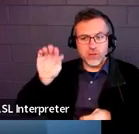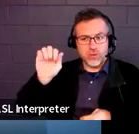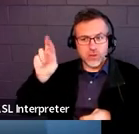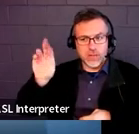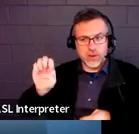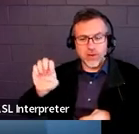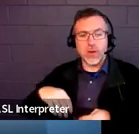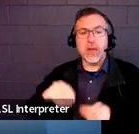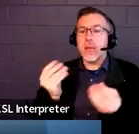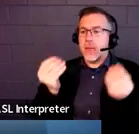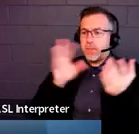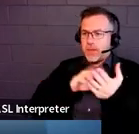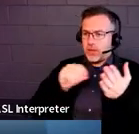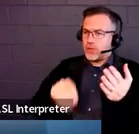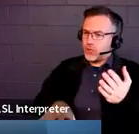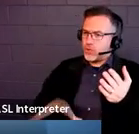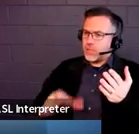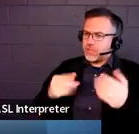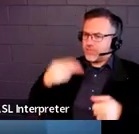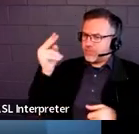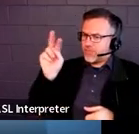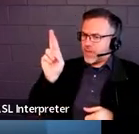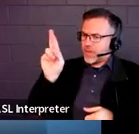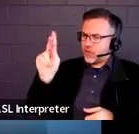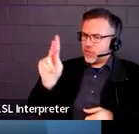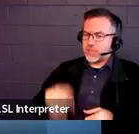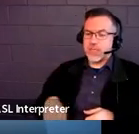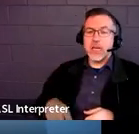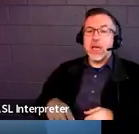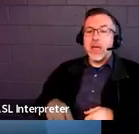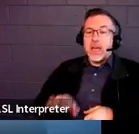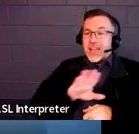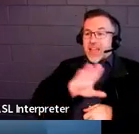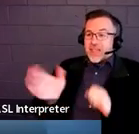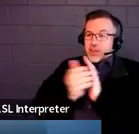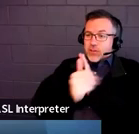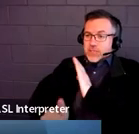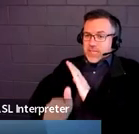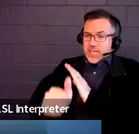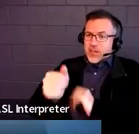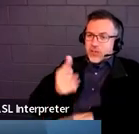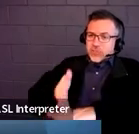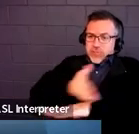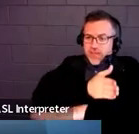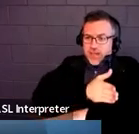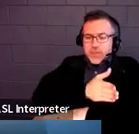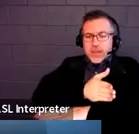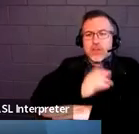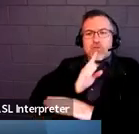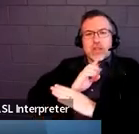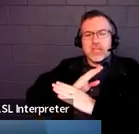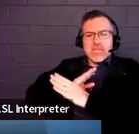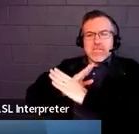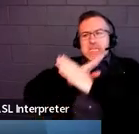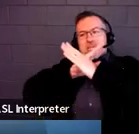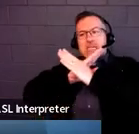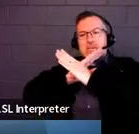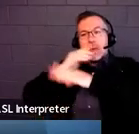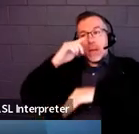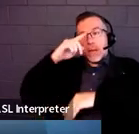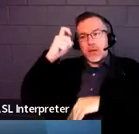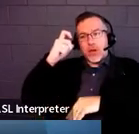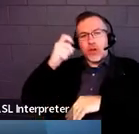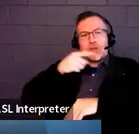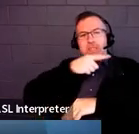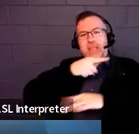their attendance and therefore their skill development is impeded because of a long-term